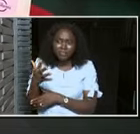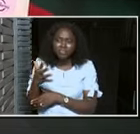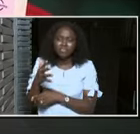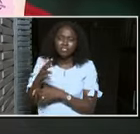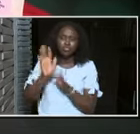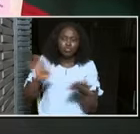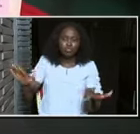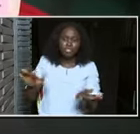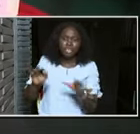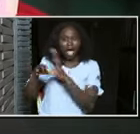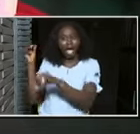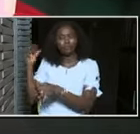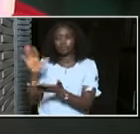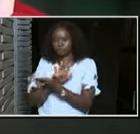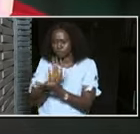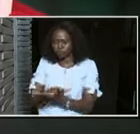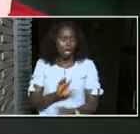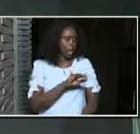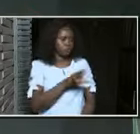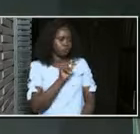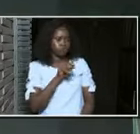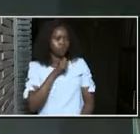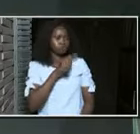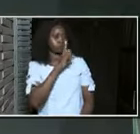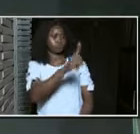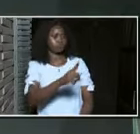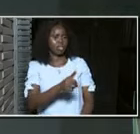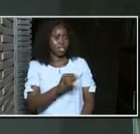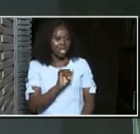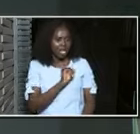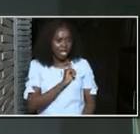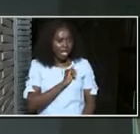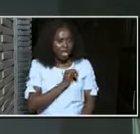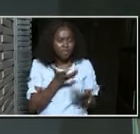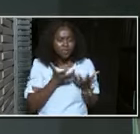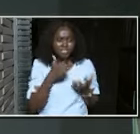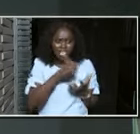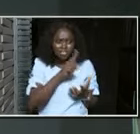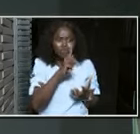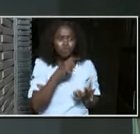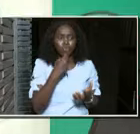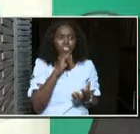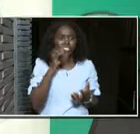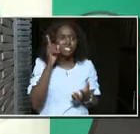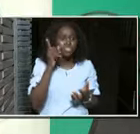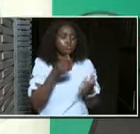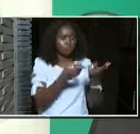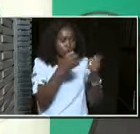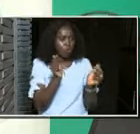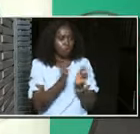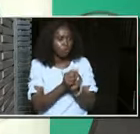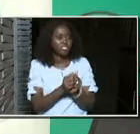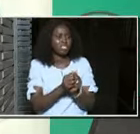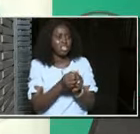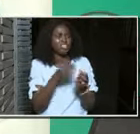in 2015. I'm telling you. Just tell them, I hope whoever is listening should come with his figures. I am telling you the figures are